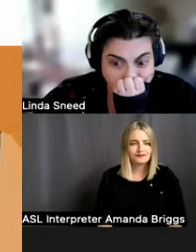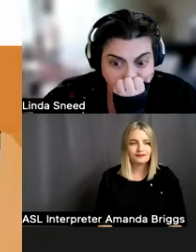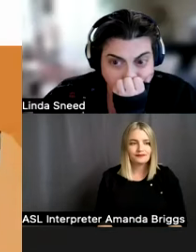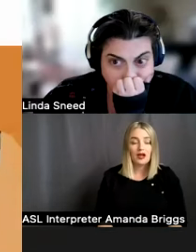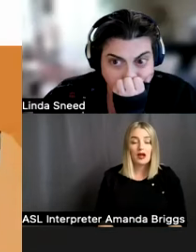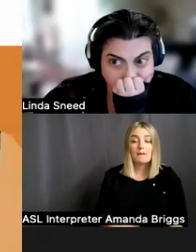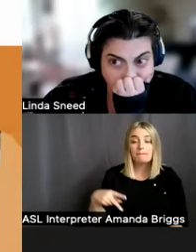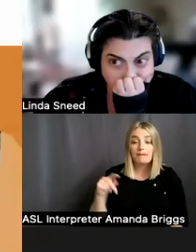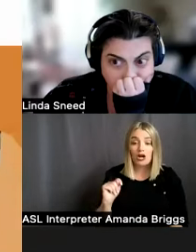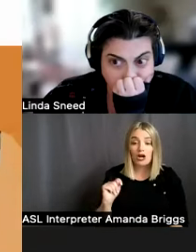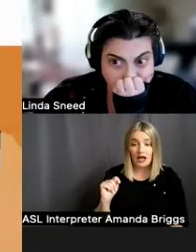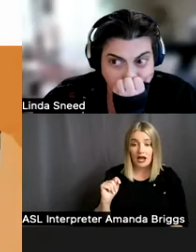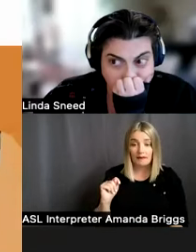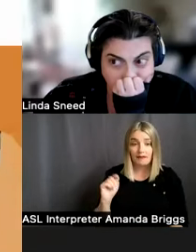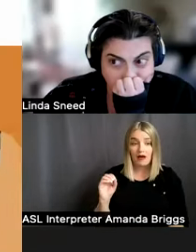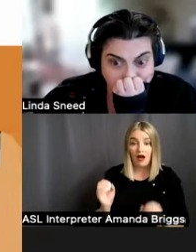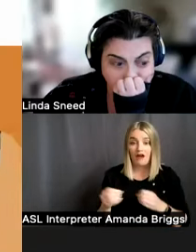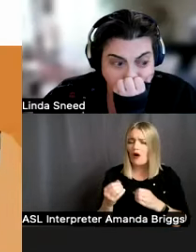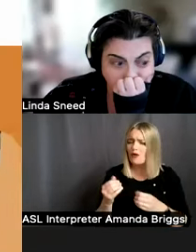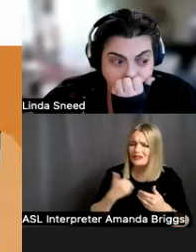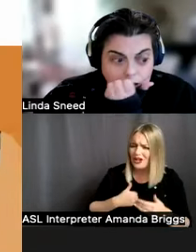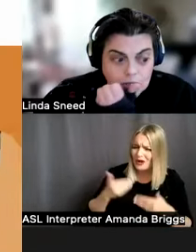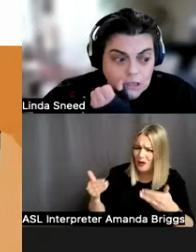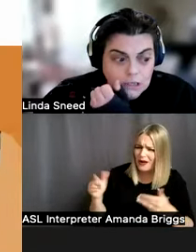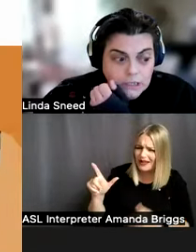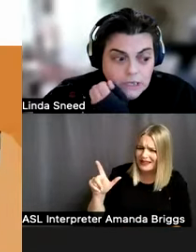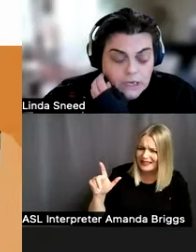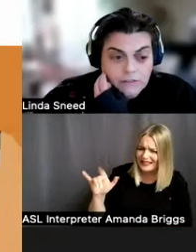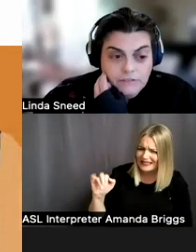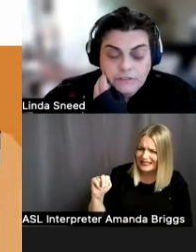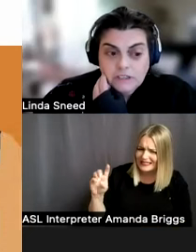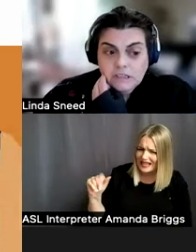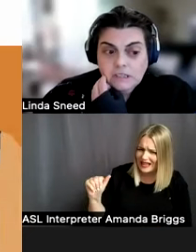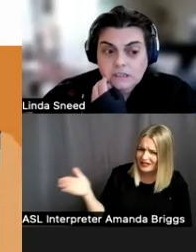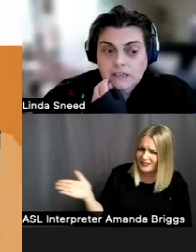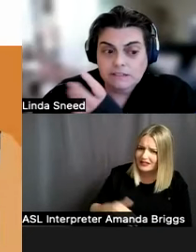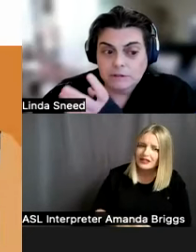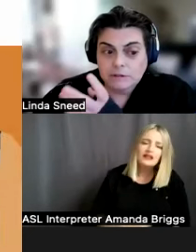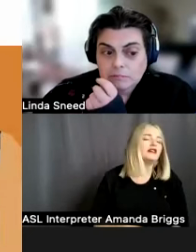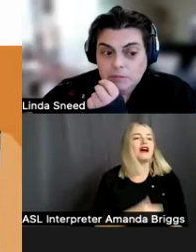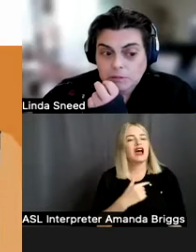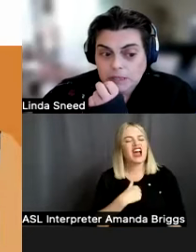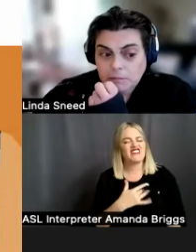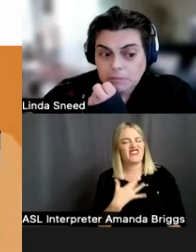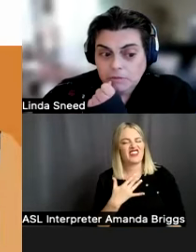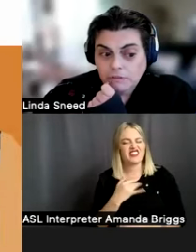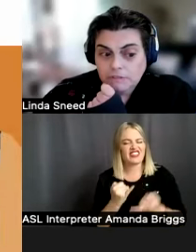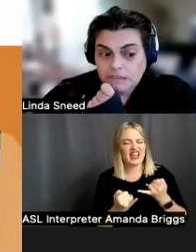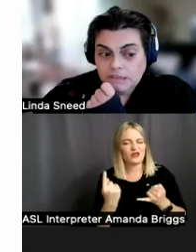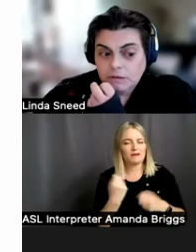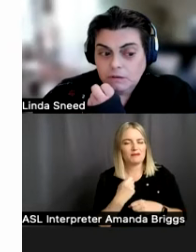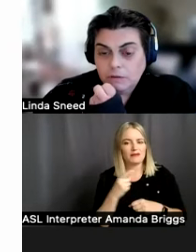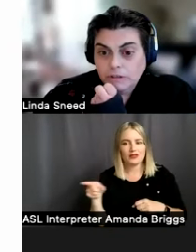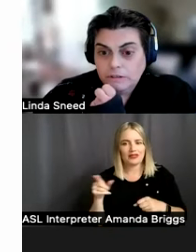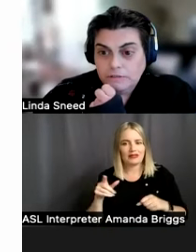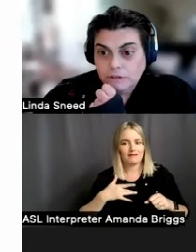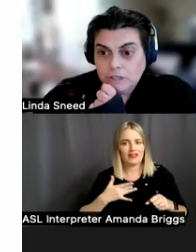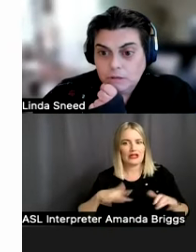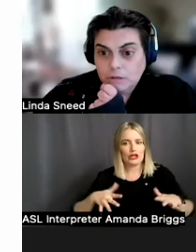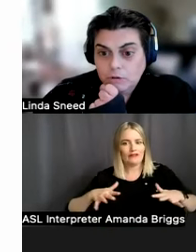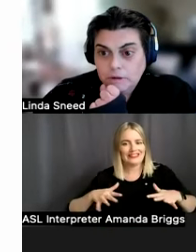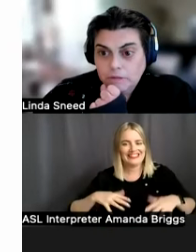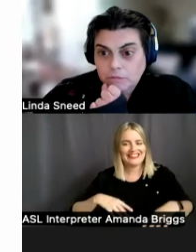Part-time office hours. Oh, go ahead, Linda. Yeah, I have a feeling that the last one might be making people nervous. So I wondered if